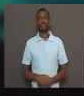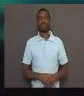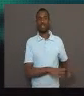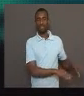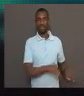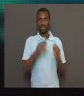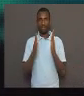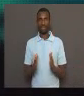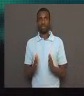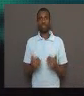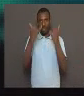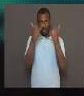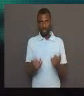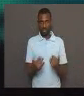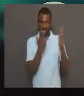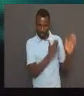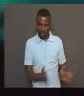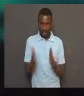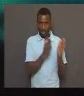Students, let's get ready.